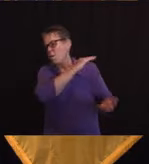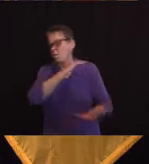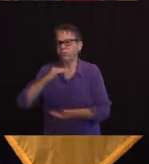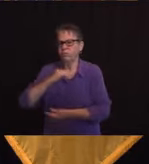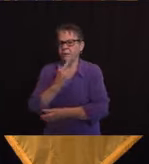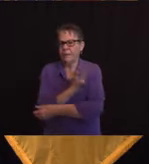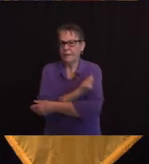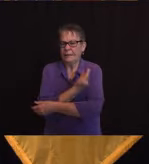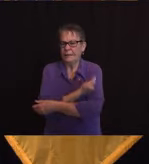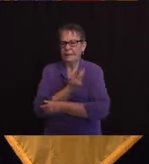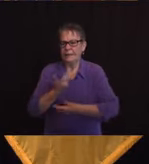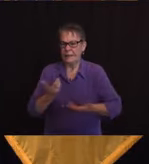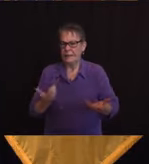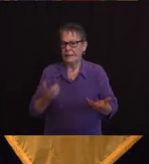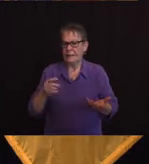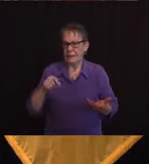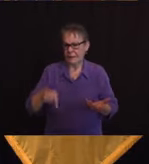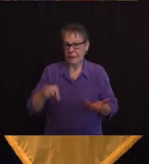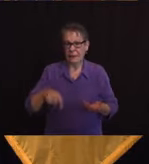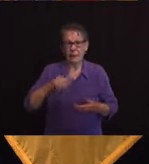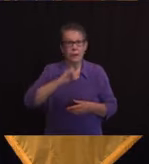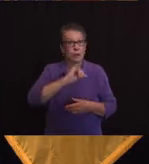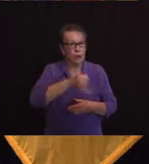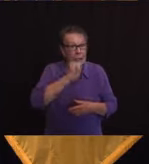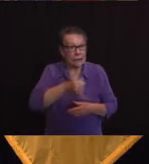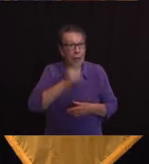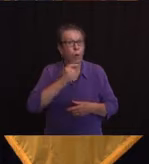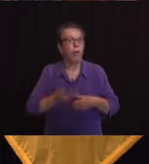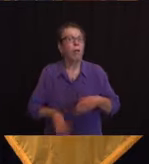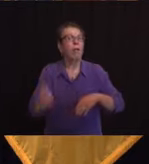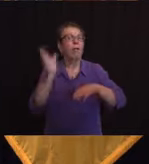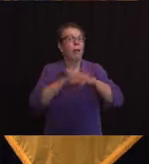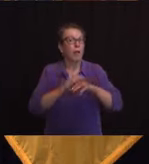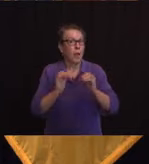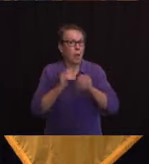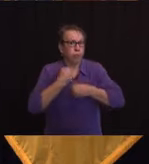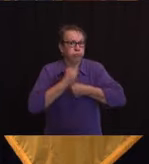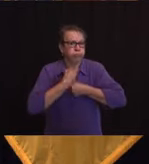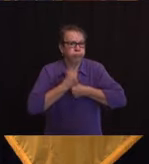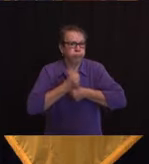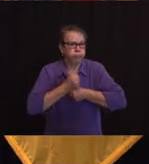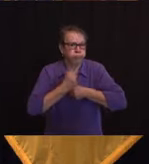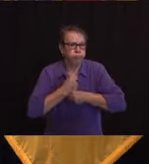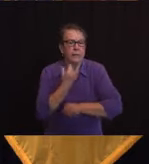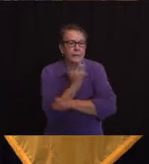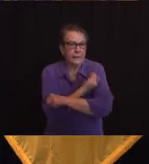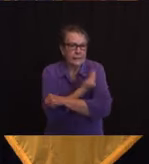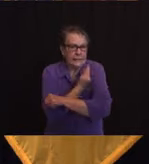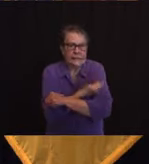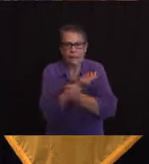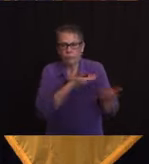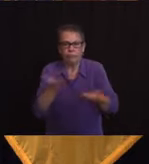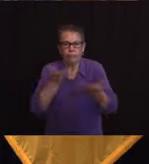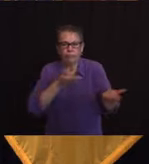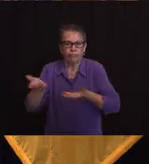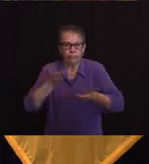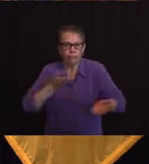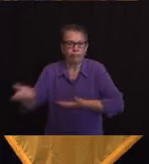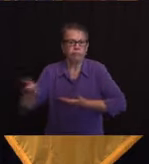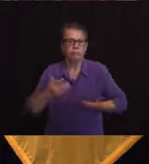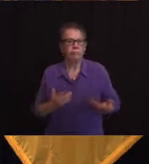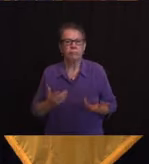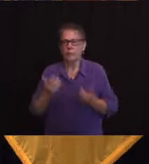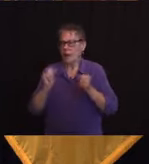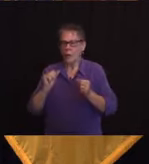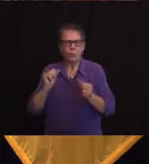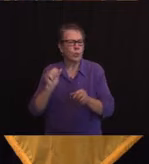doses in the supply, all of which we can use and we will put to work. We're still at around 725 distribution points. Does that sound